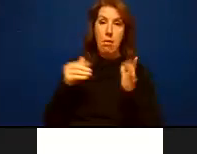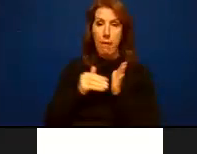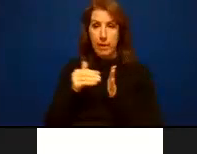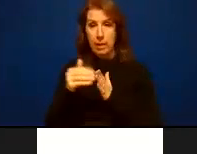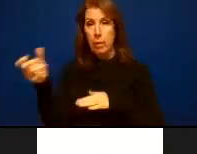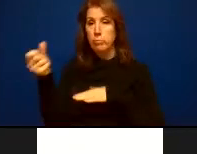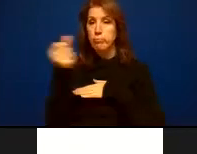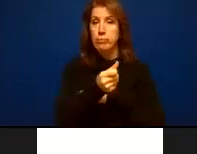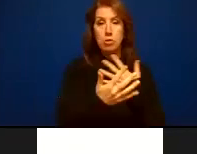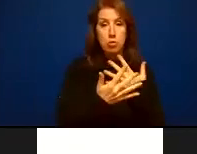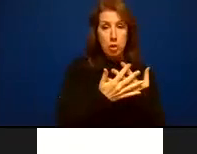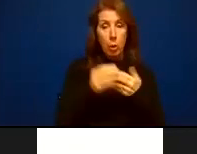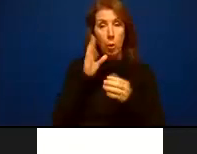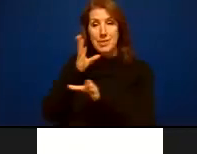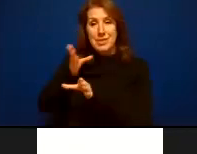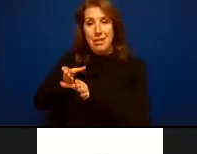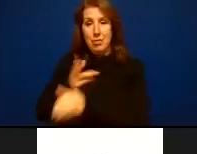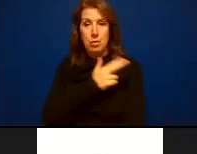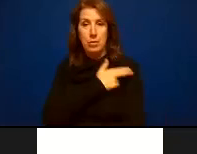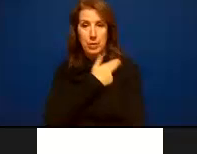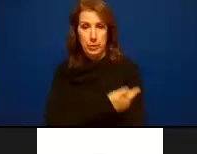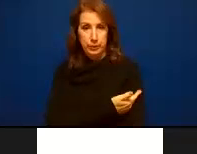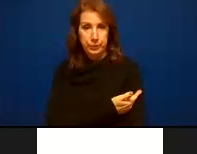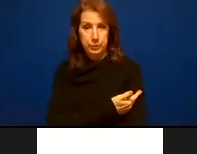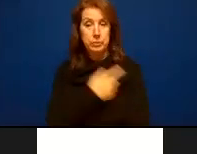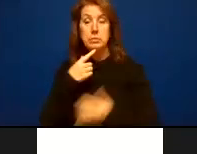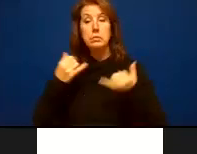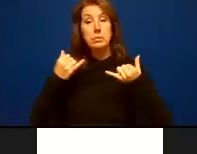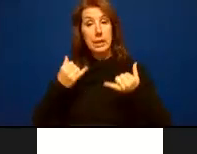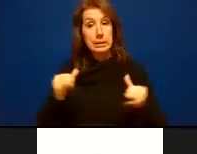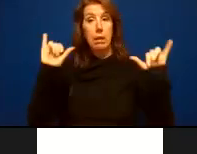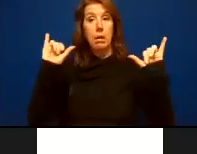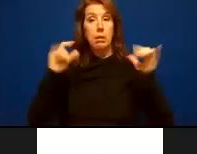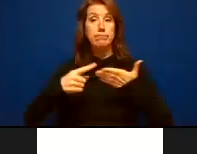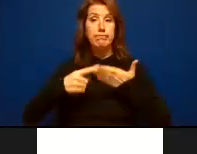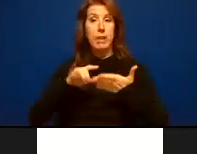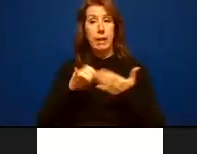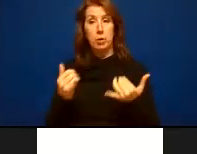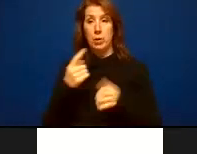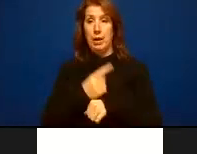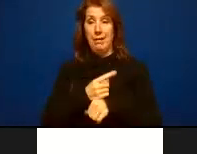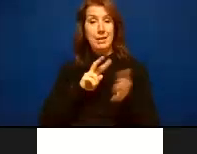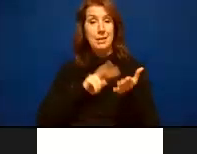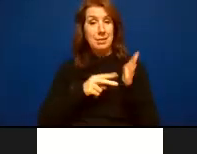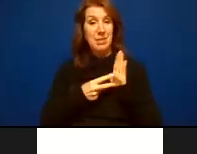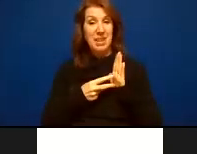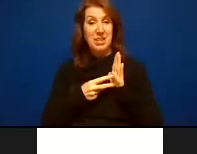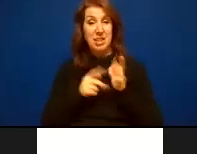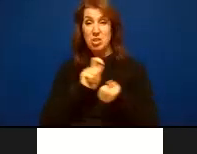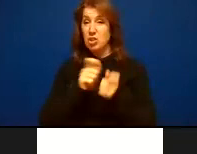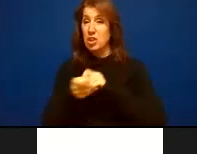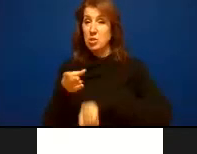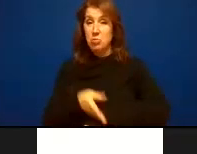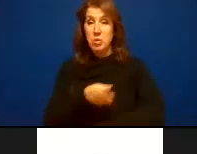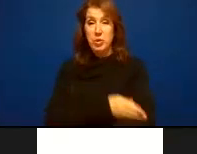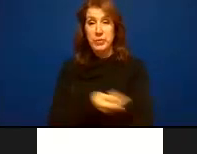a psychiatric hospital. The fact that we're still having those conversations today, it tells you that not much has changed.